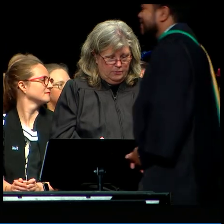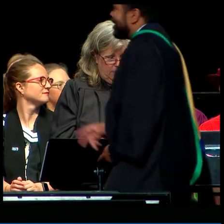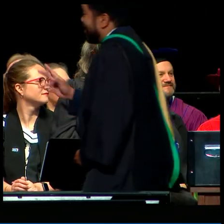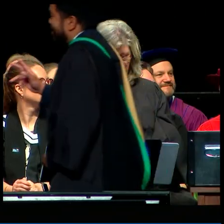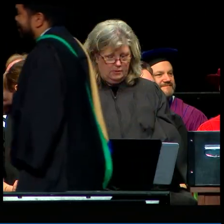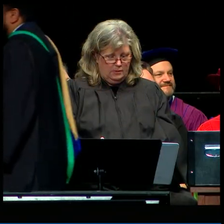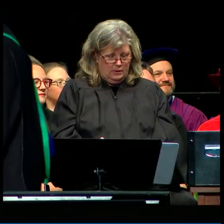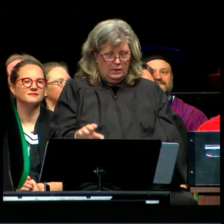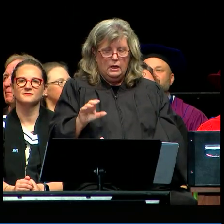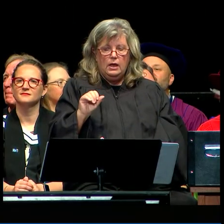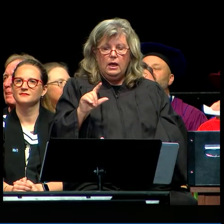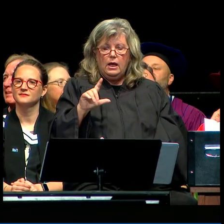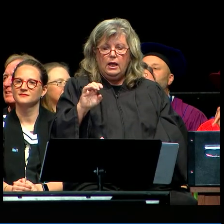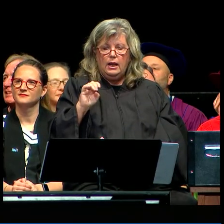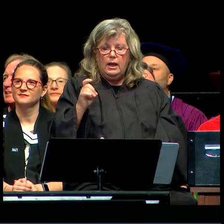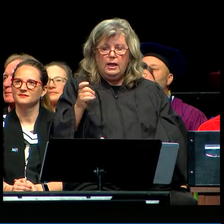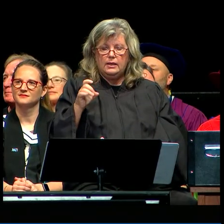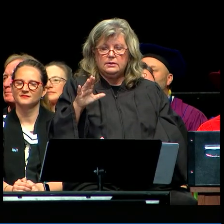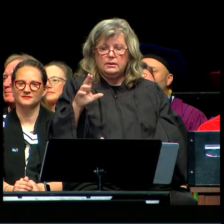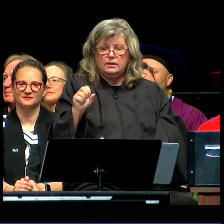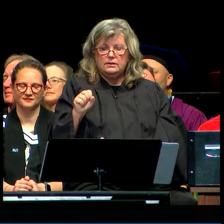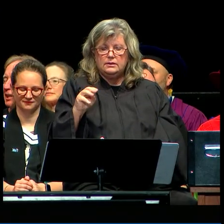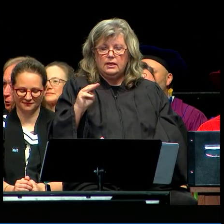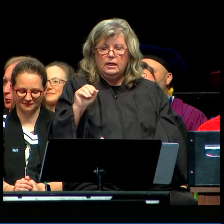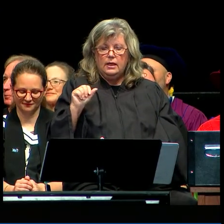Alexis Maglalang.